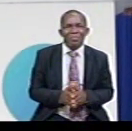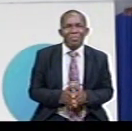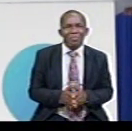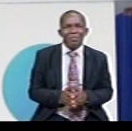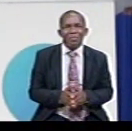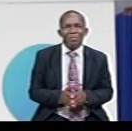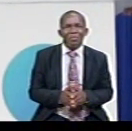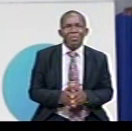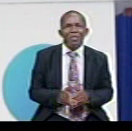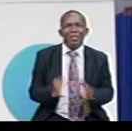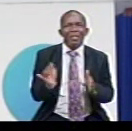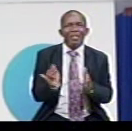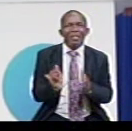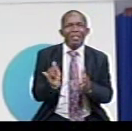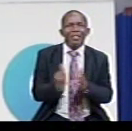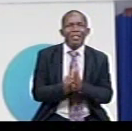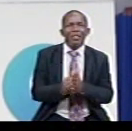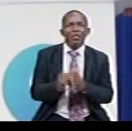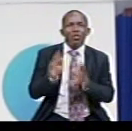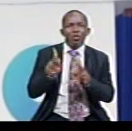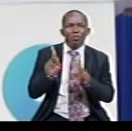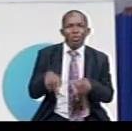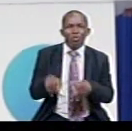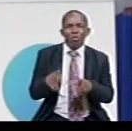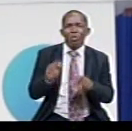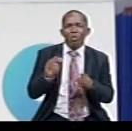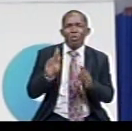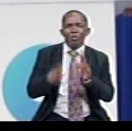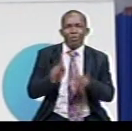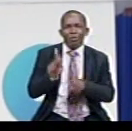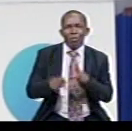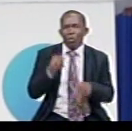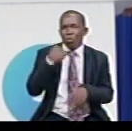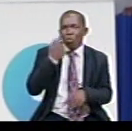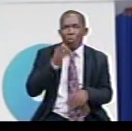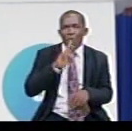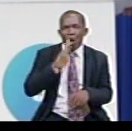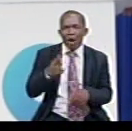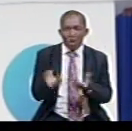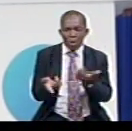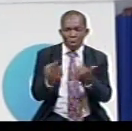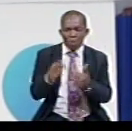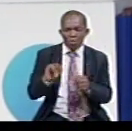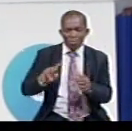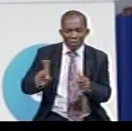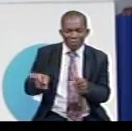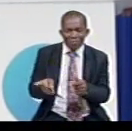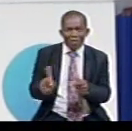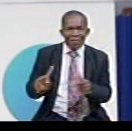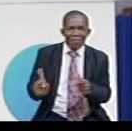That those who are coming for the first time today will have an encounter with God.